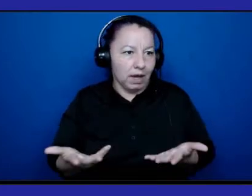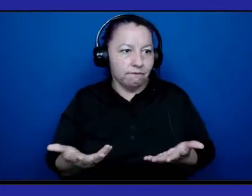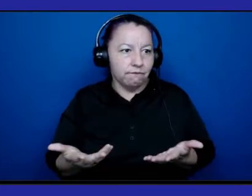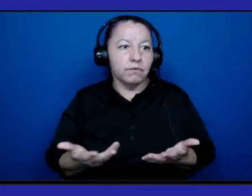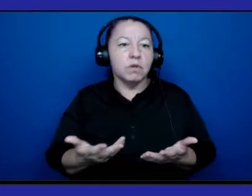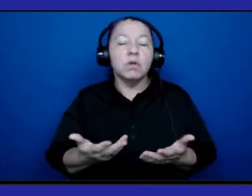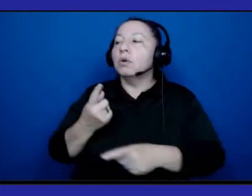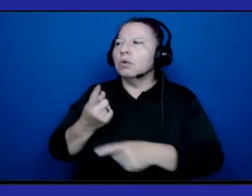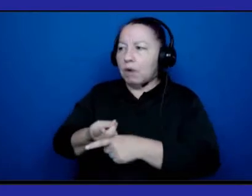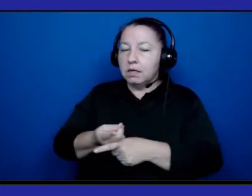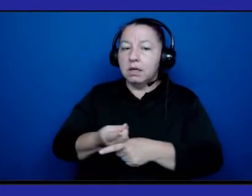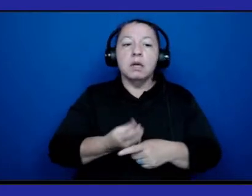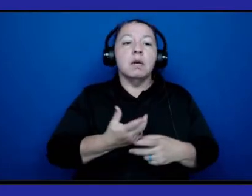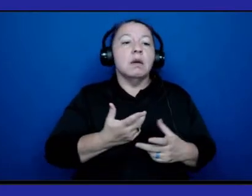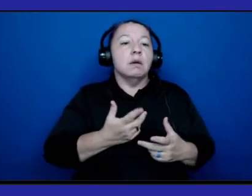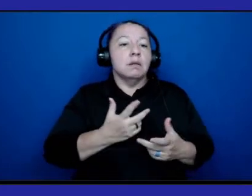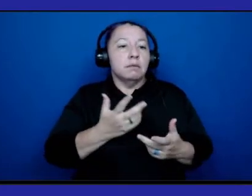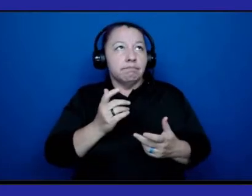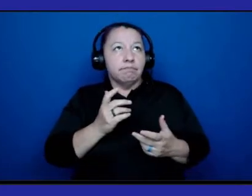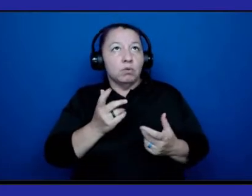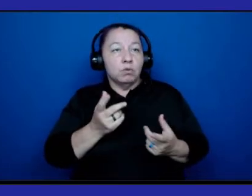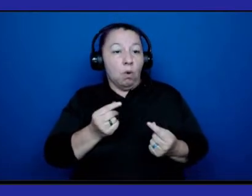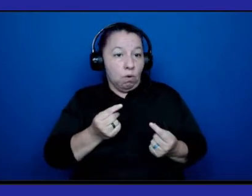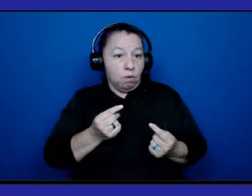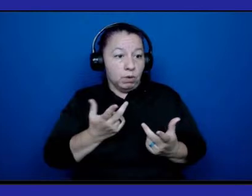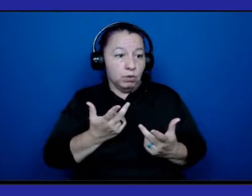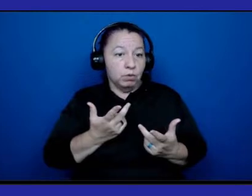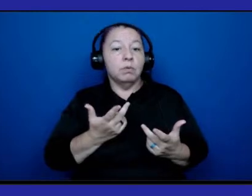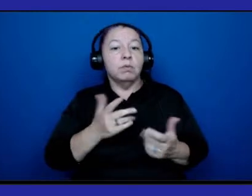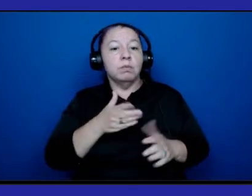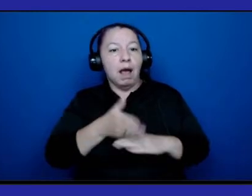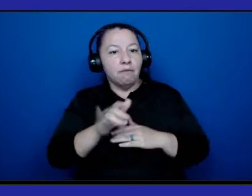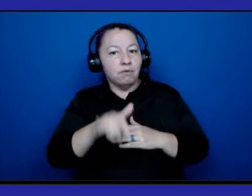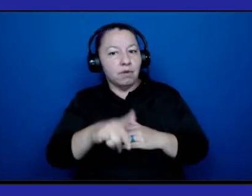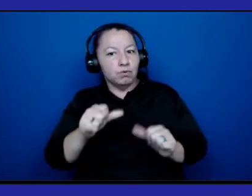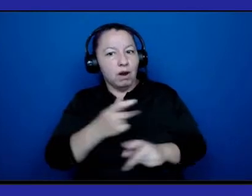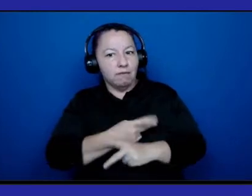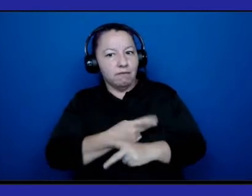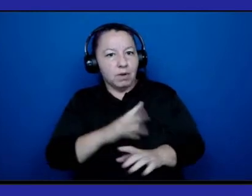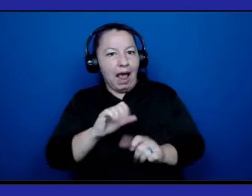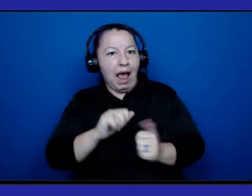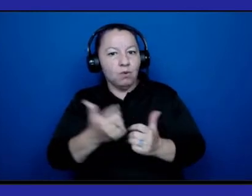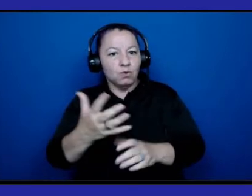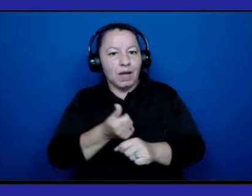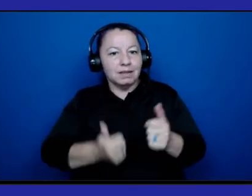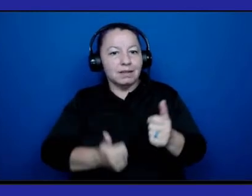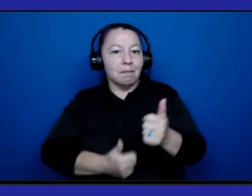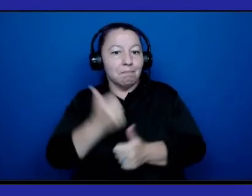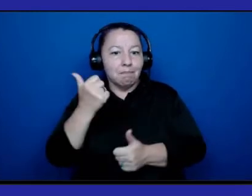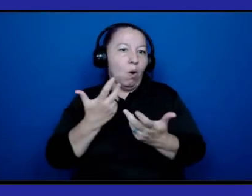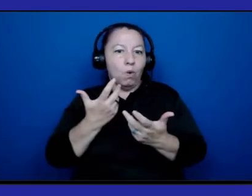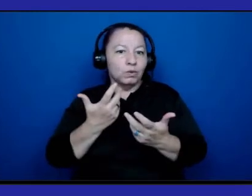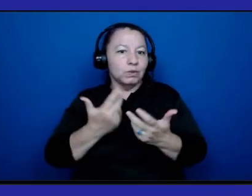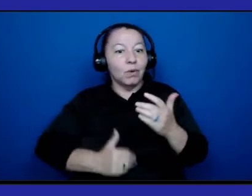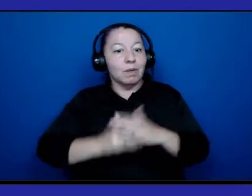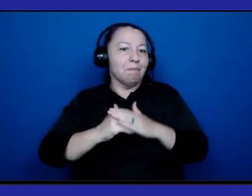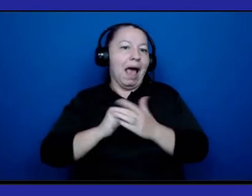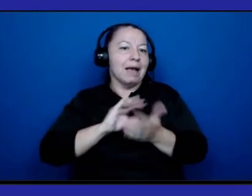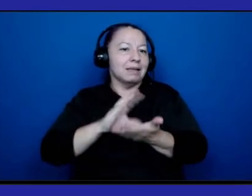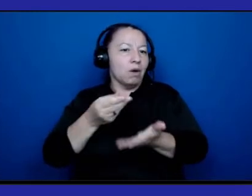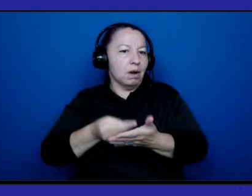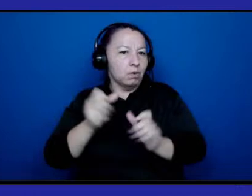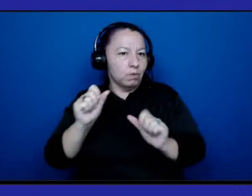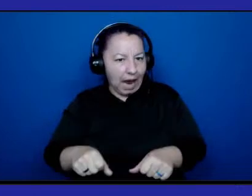we try to figure out how to get the maximum amount of money. But we have been steadfast that